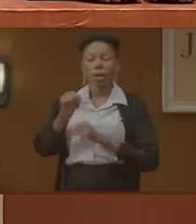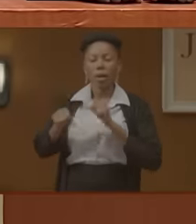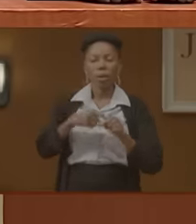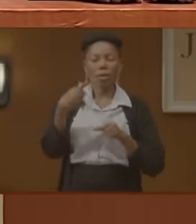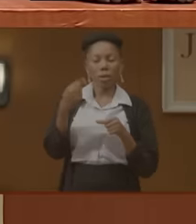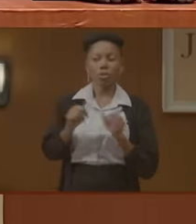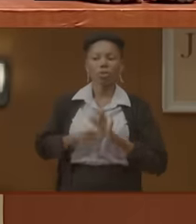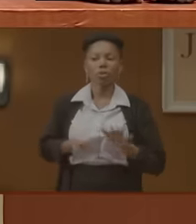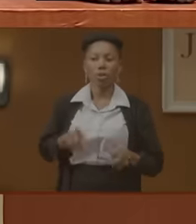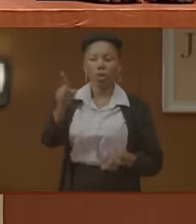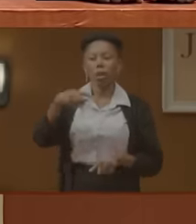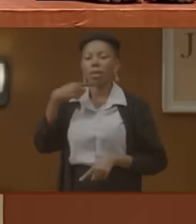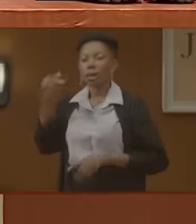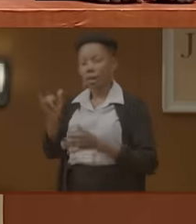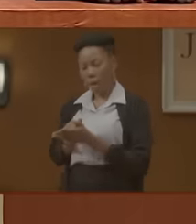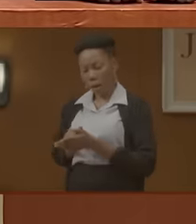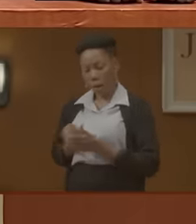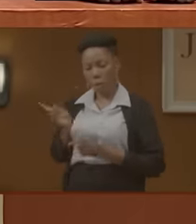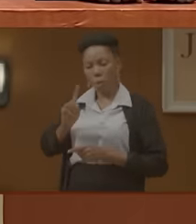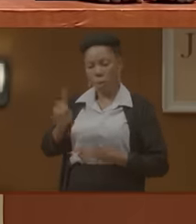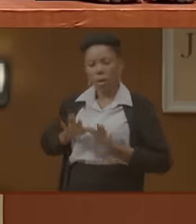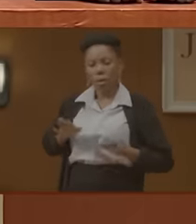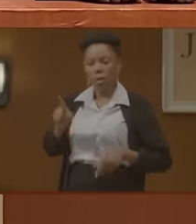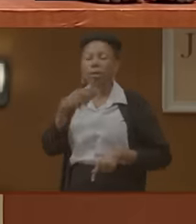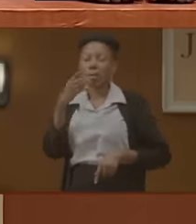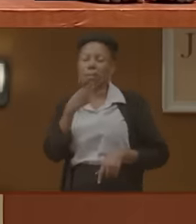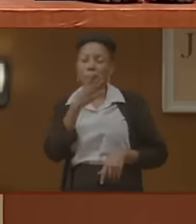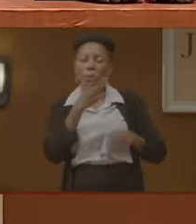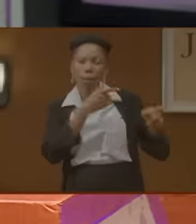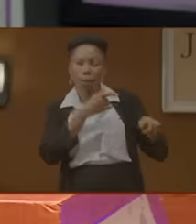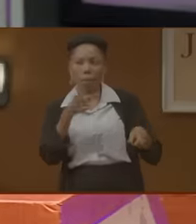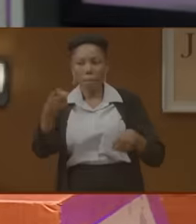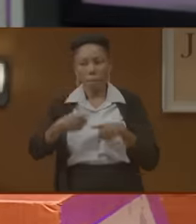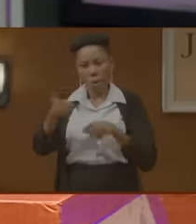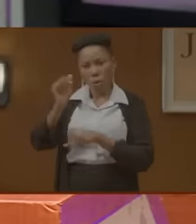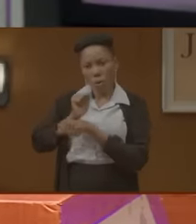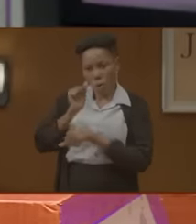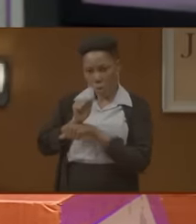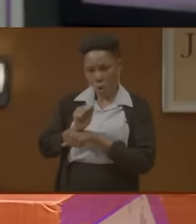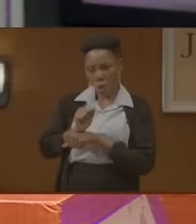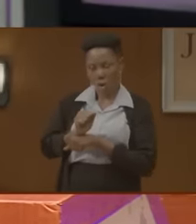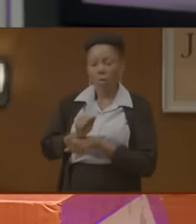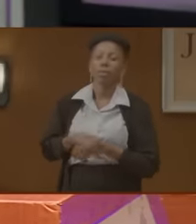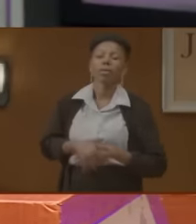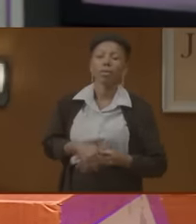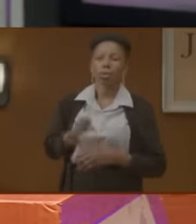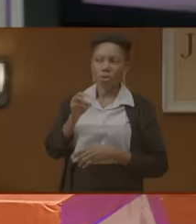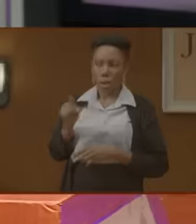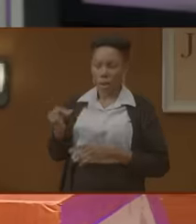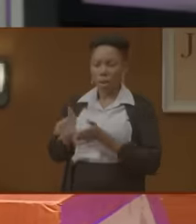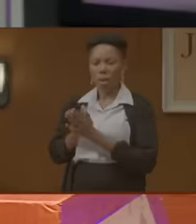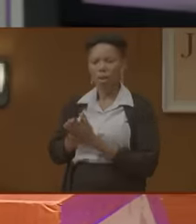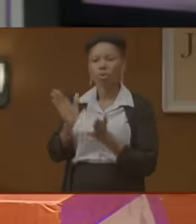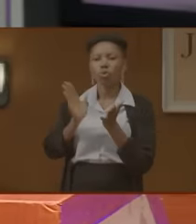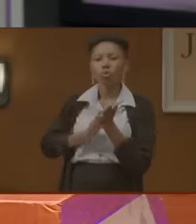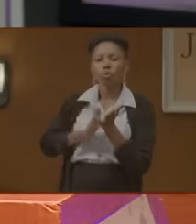said they are with my mom. He said, where am I? I said, I'm at work. I'm at Lekki. Then school have resumed. He said, the school have resumed. I